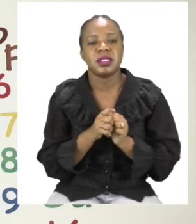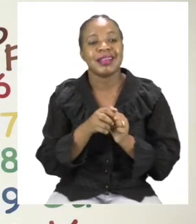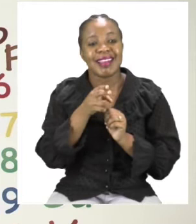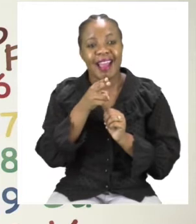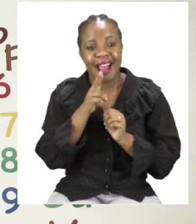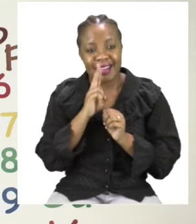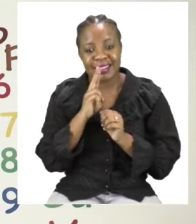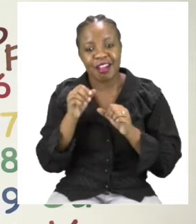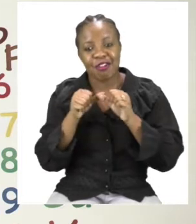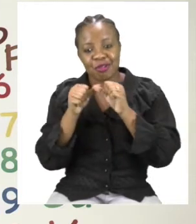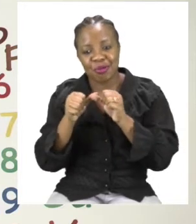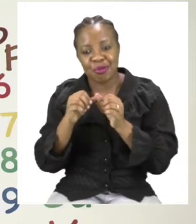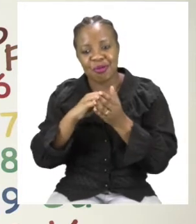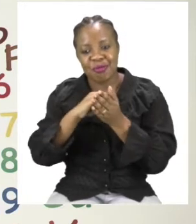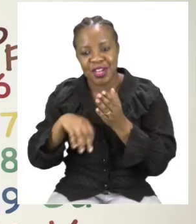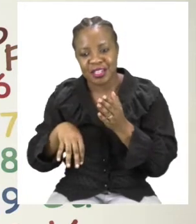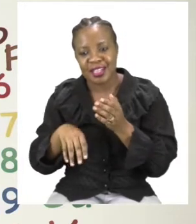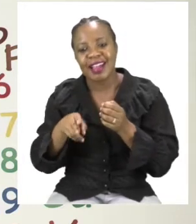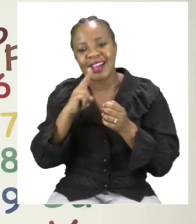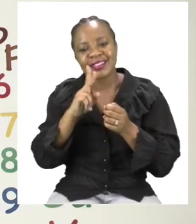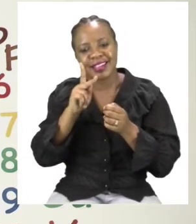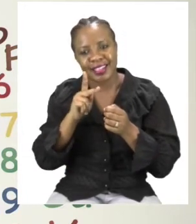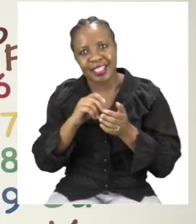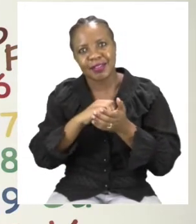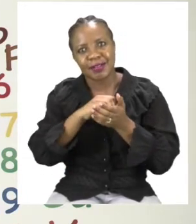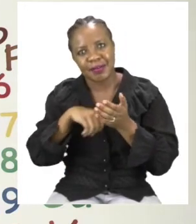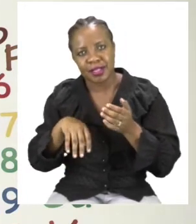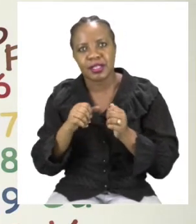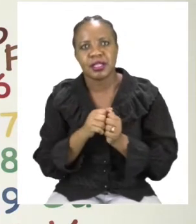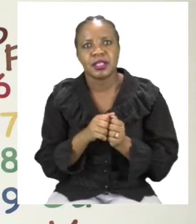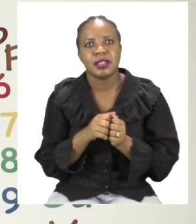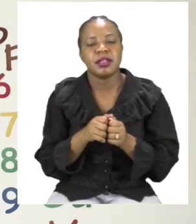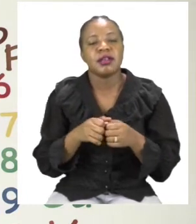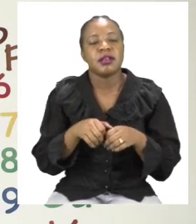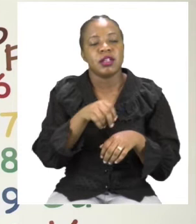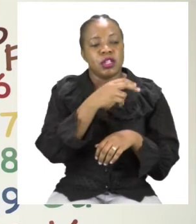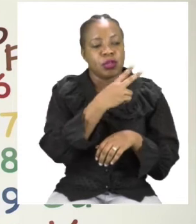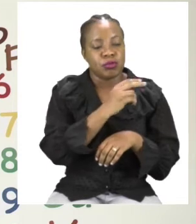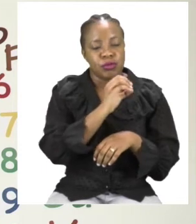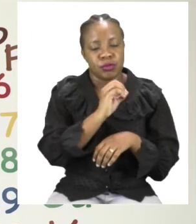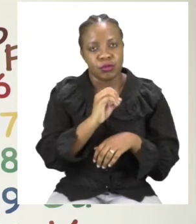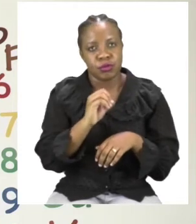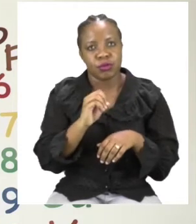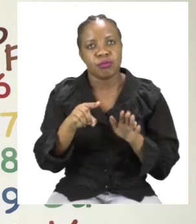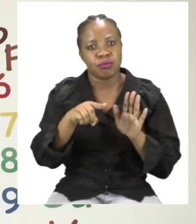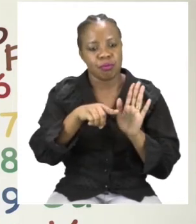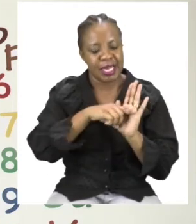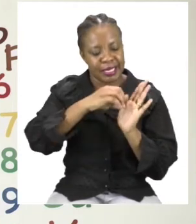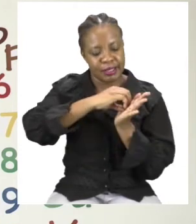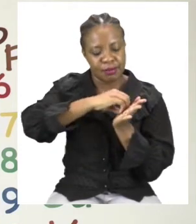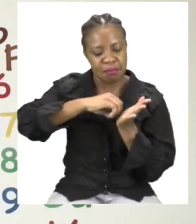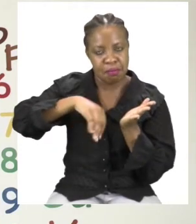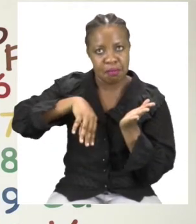So, let's start at 200 minus 10. Now remember, you can use